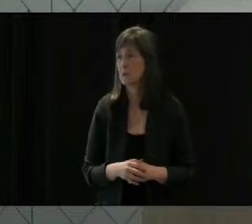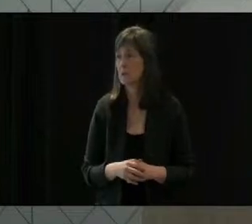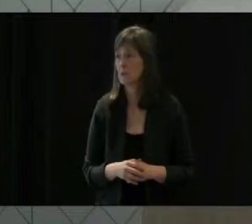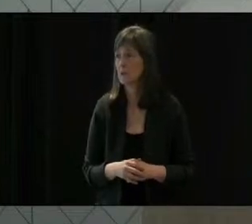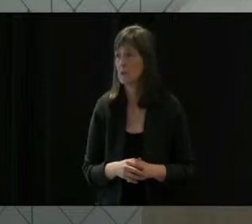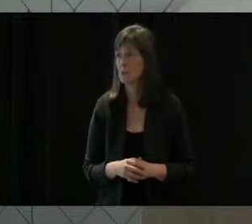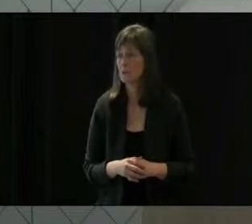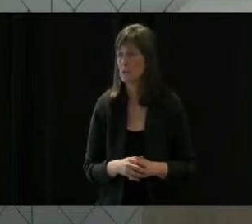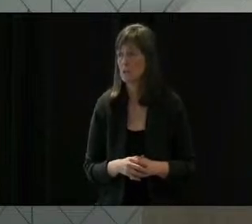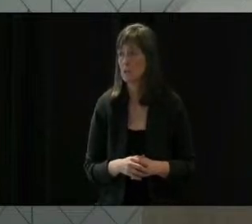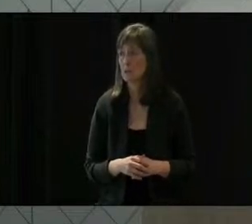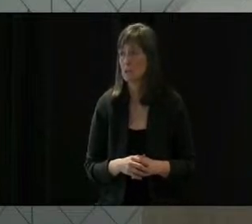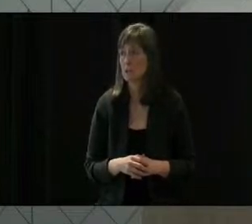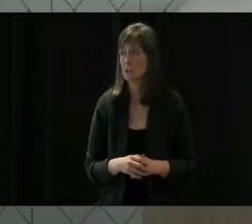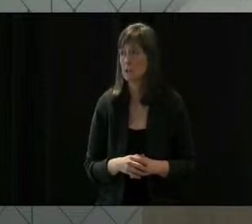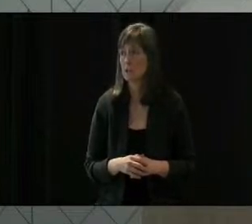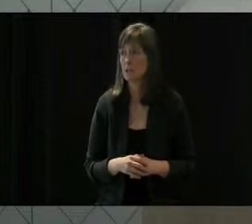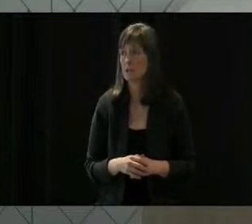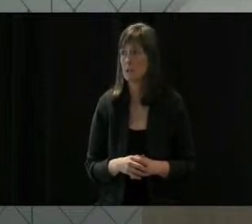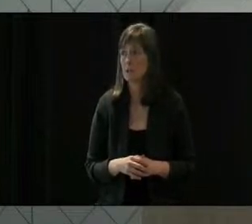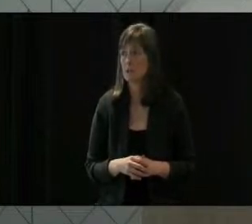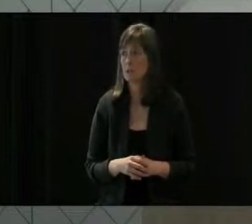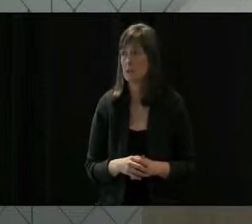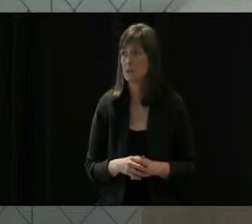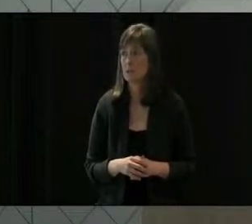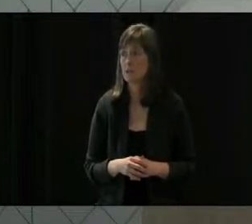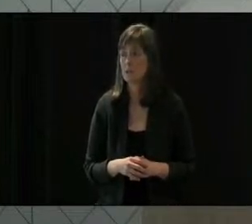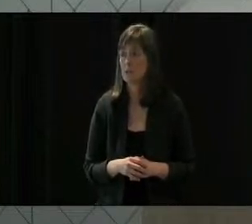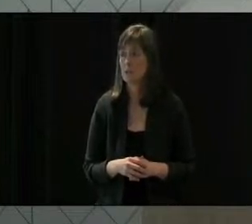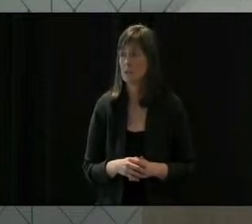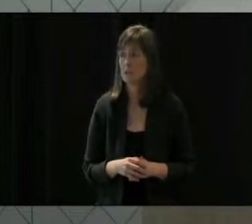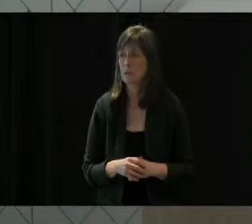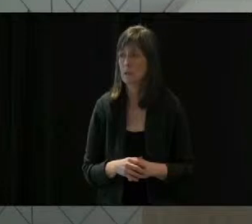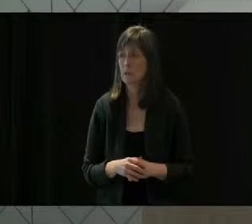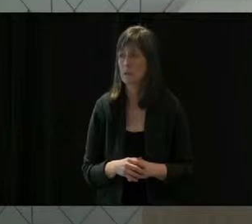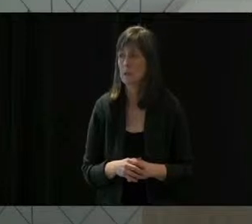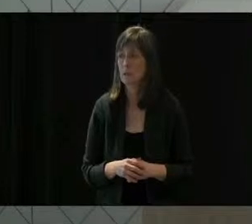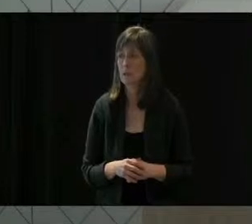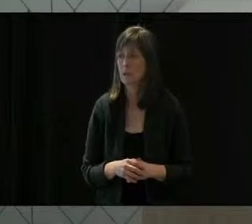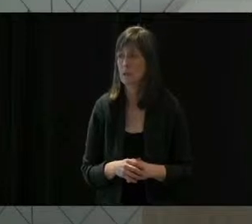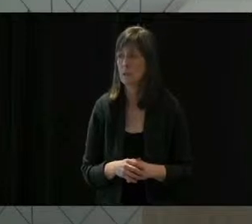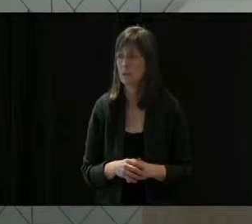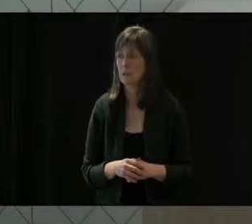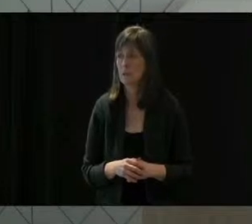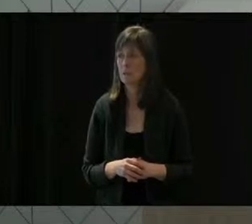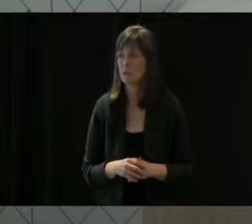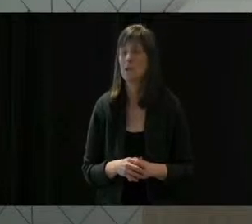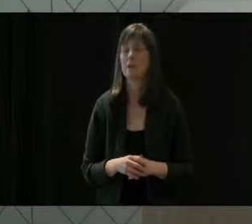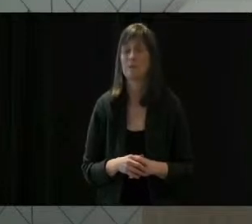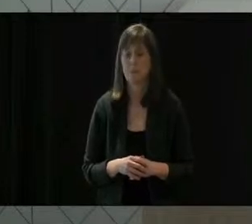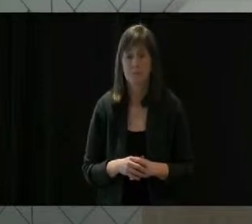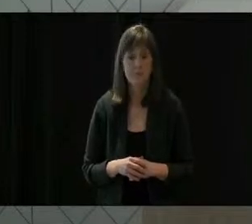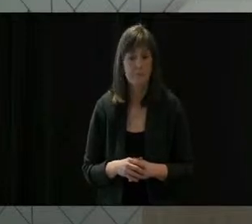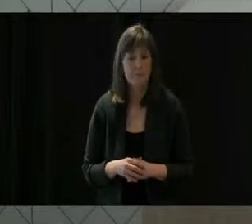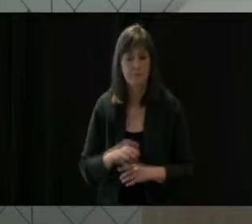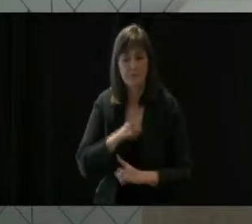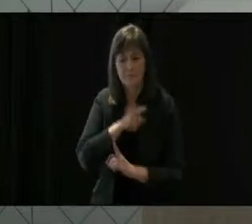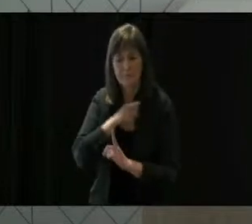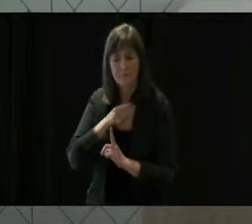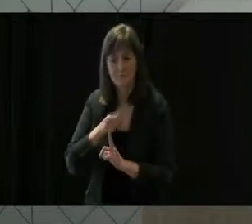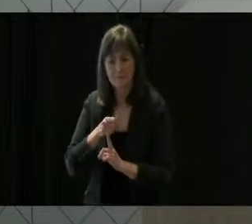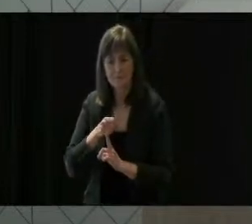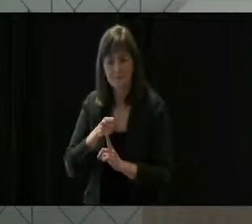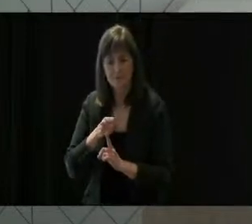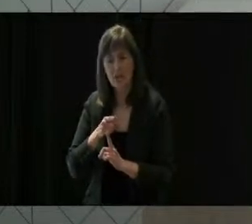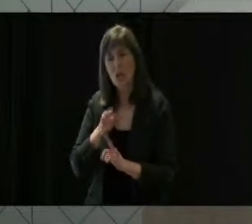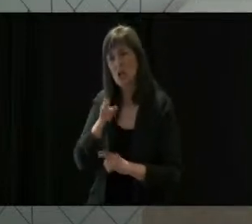the portion about the modest tax increases. Oh, sorry. I'd like to bring you back to the portion about the modest